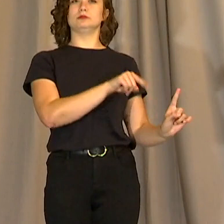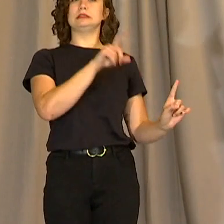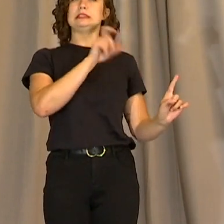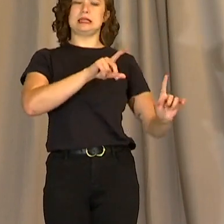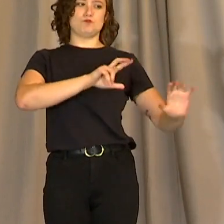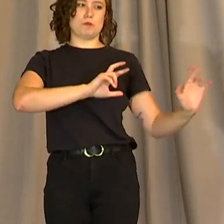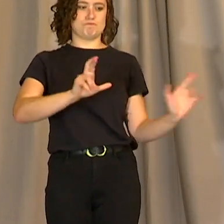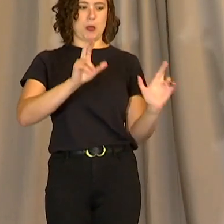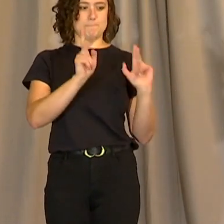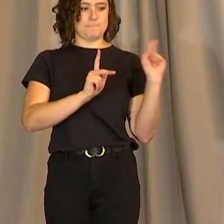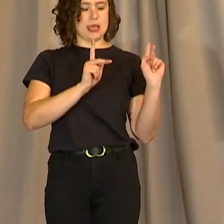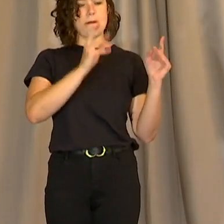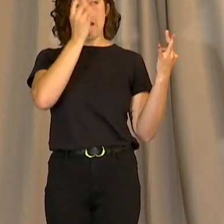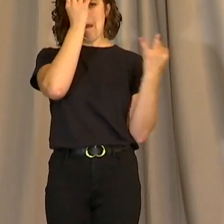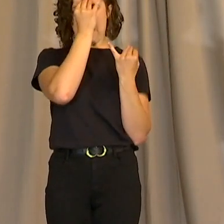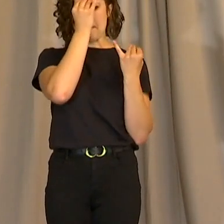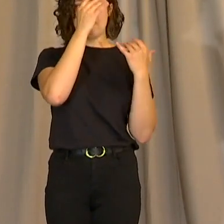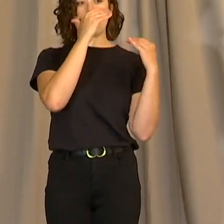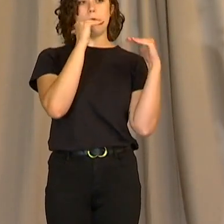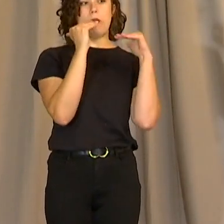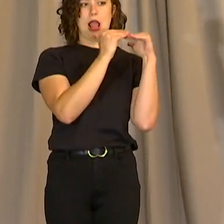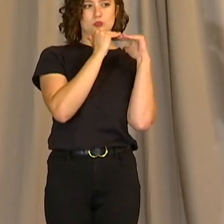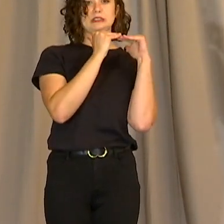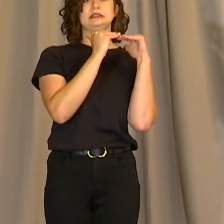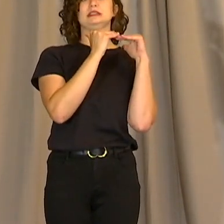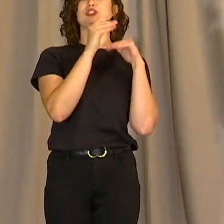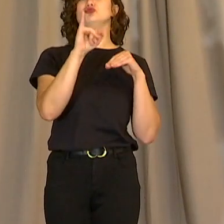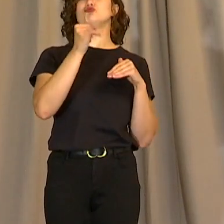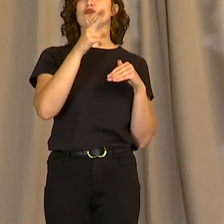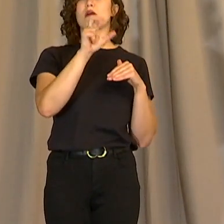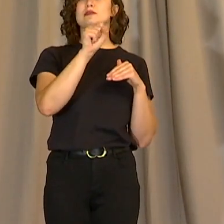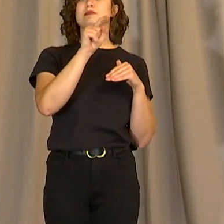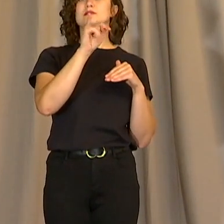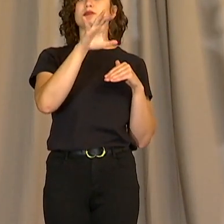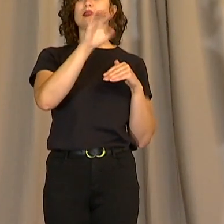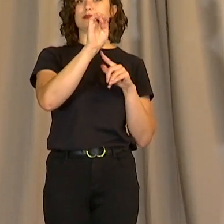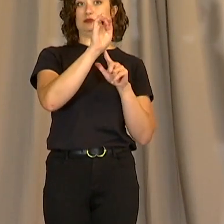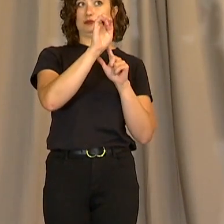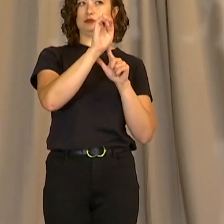about equity and justice as they go into their medical